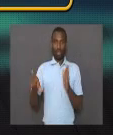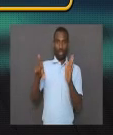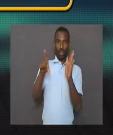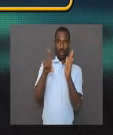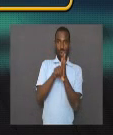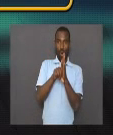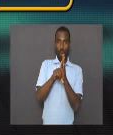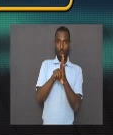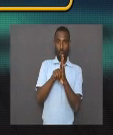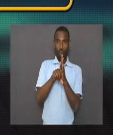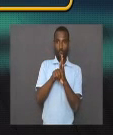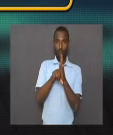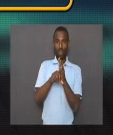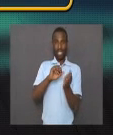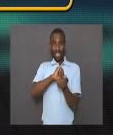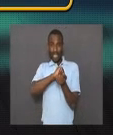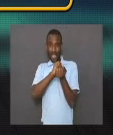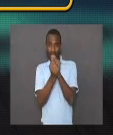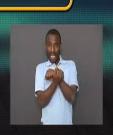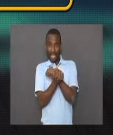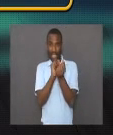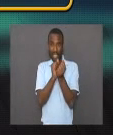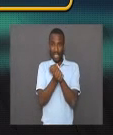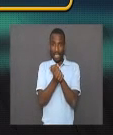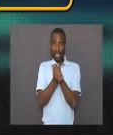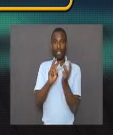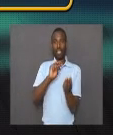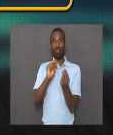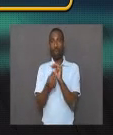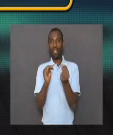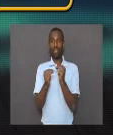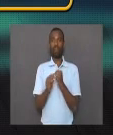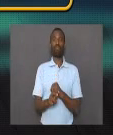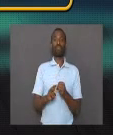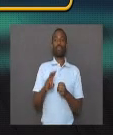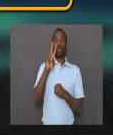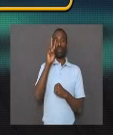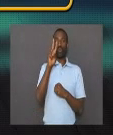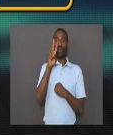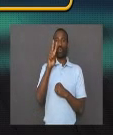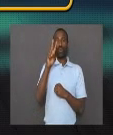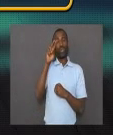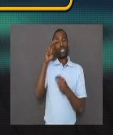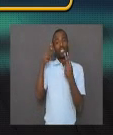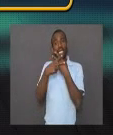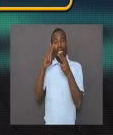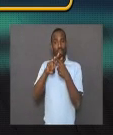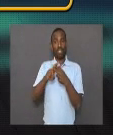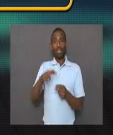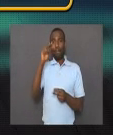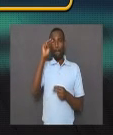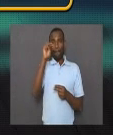will cause a change in momentum of 2 times mass